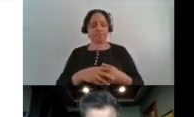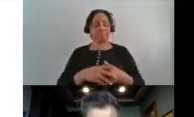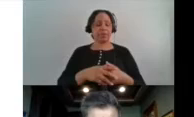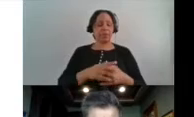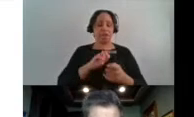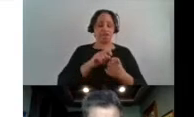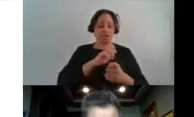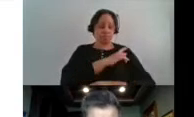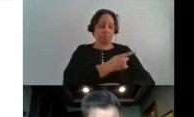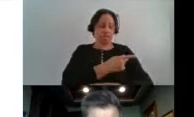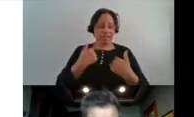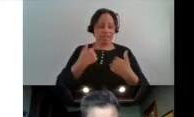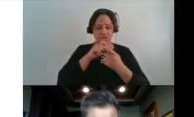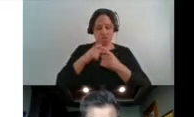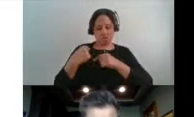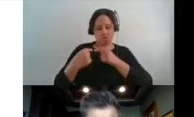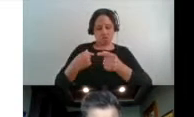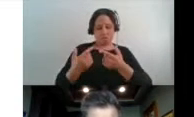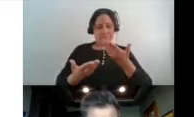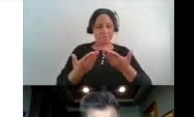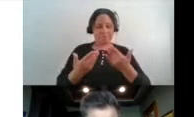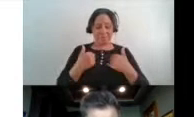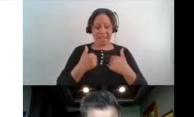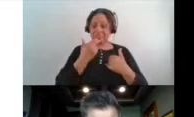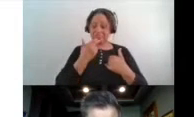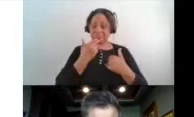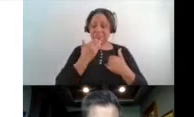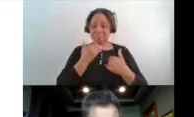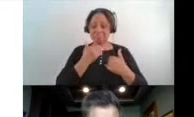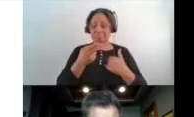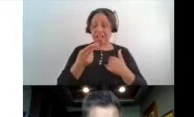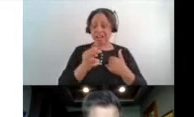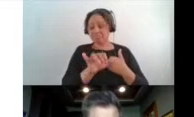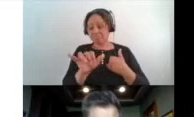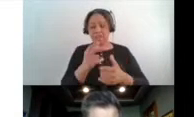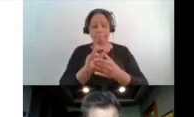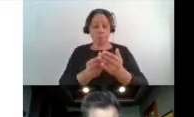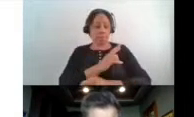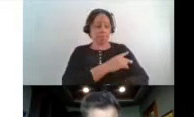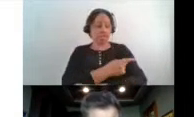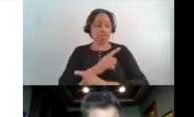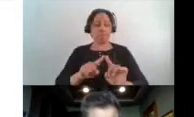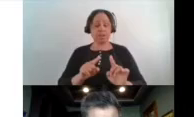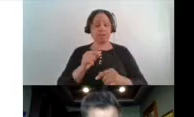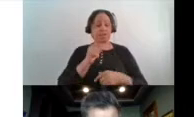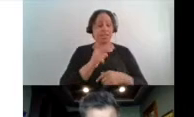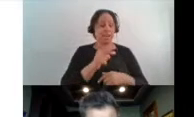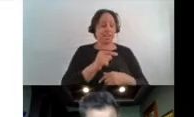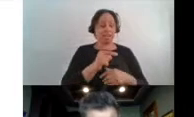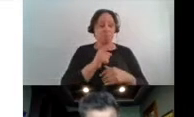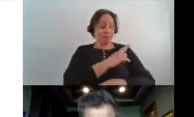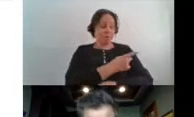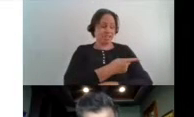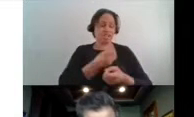makeup. They may have diabetes to the same extent, both patients, but one patient's genetic makeup causes the kidney disease to progress at a